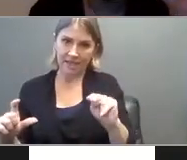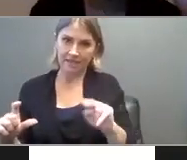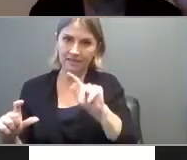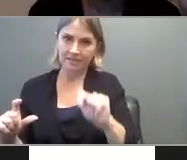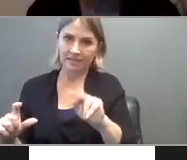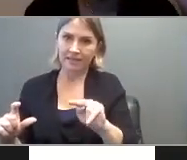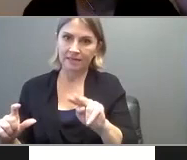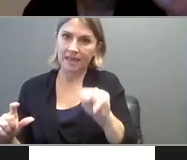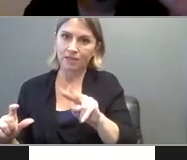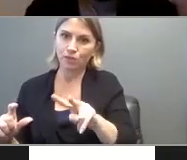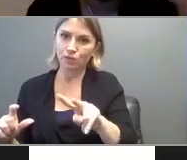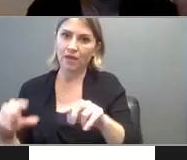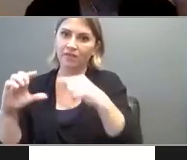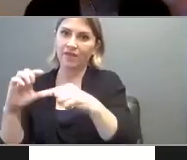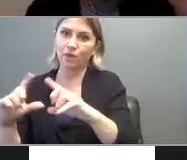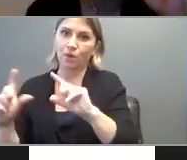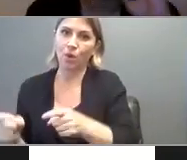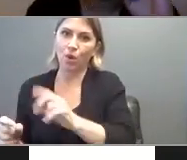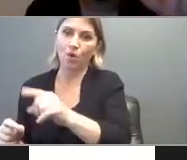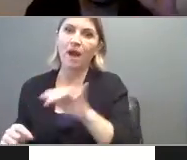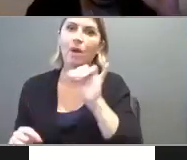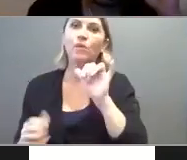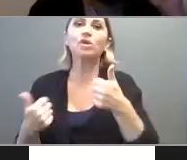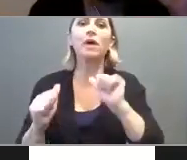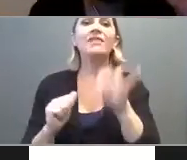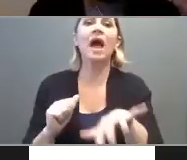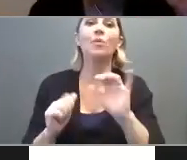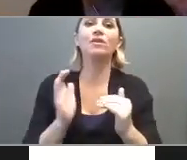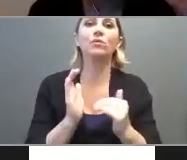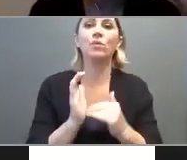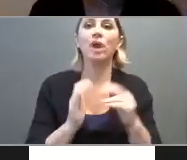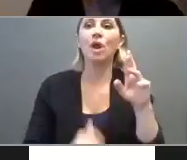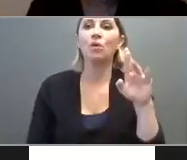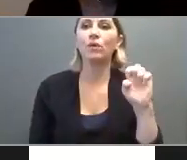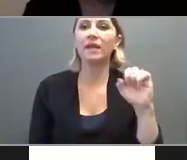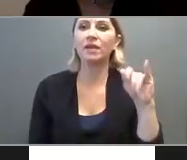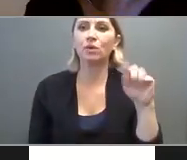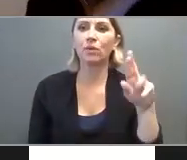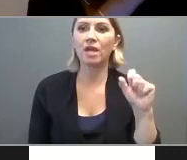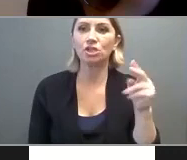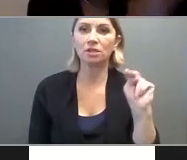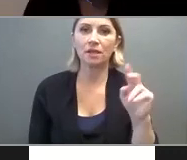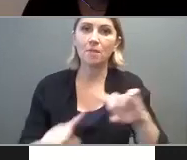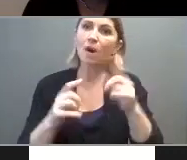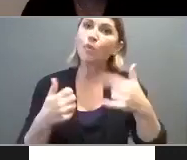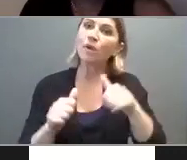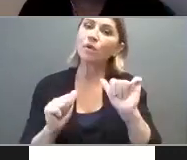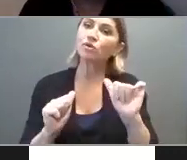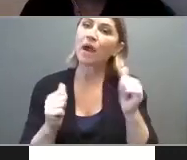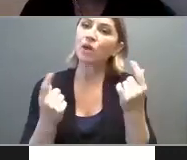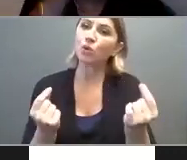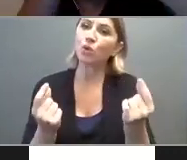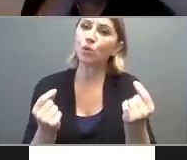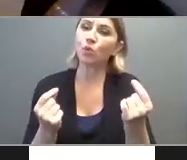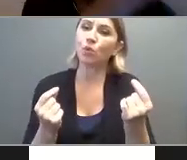will try to solve using the iteration method. That is similar to recursion tree, but essentially we are going to evolve